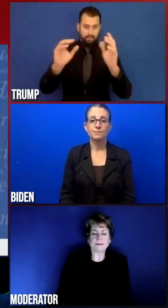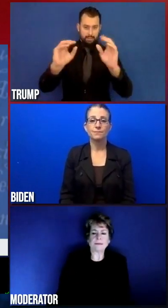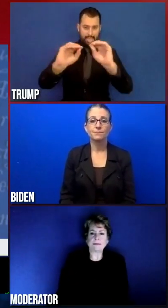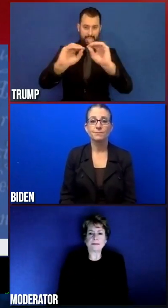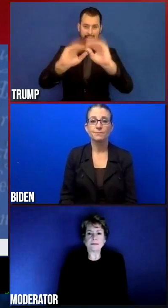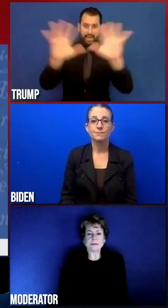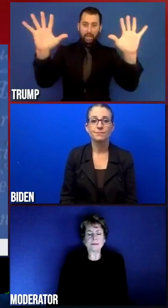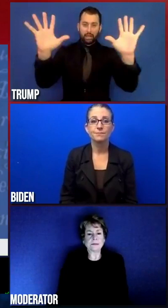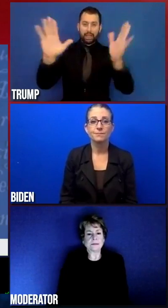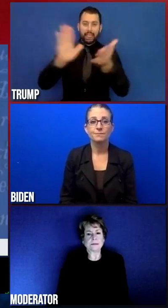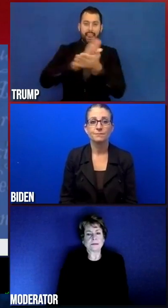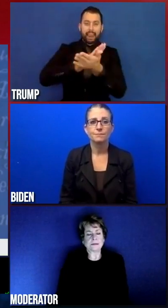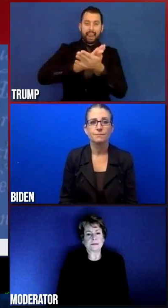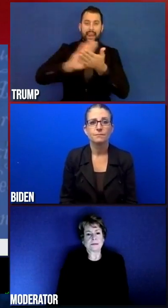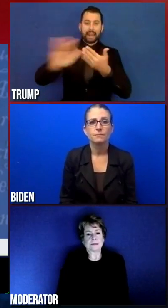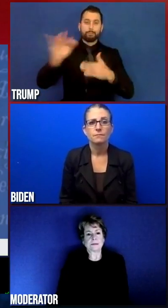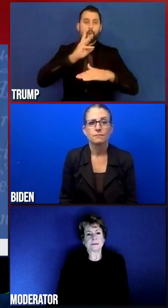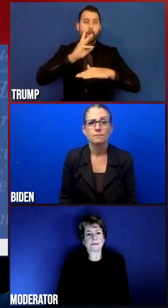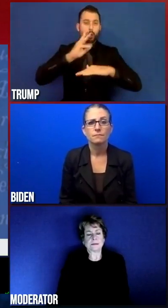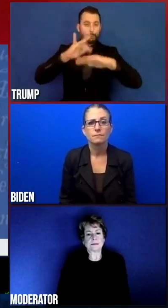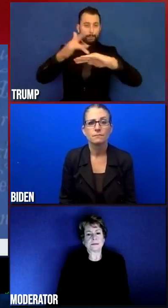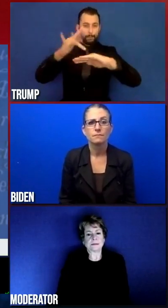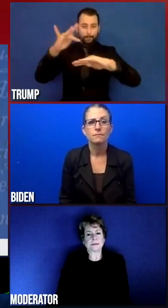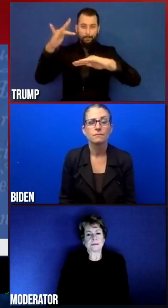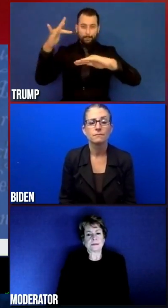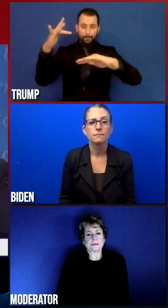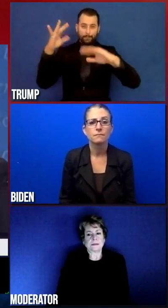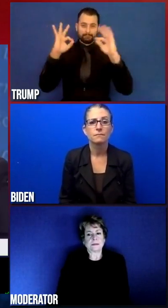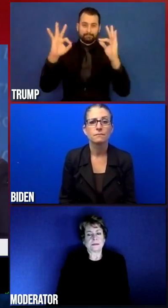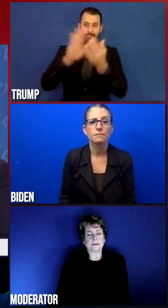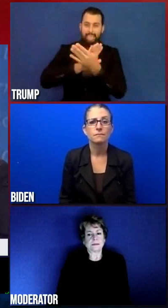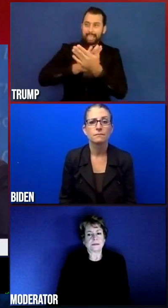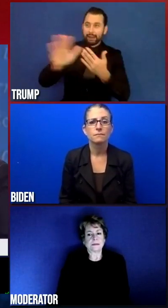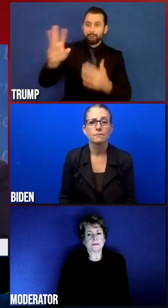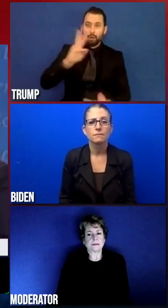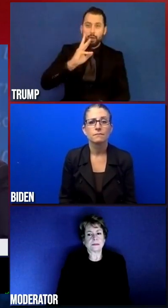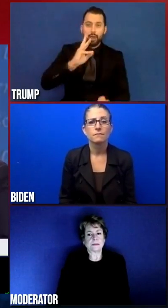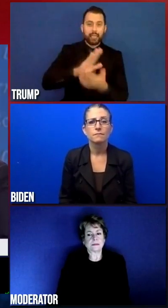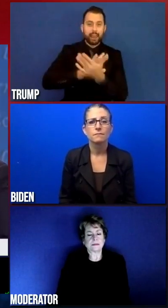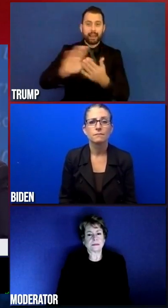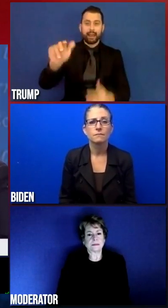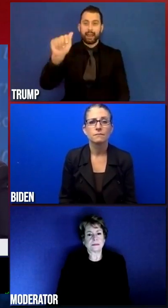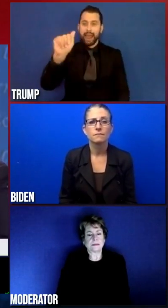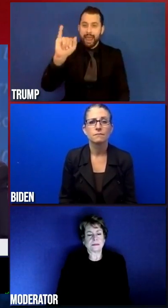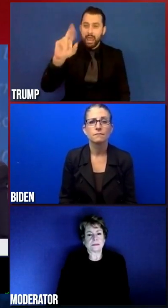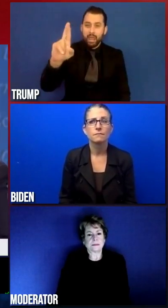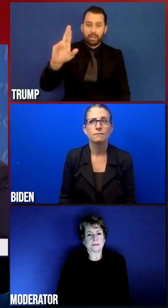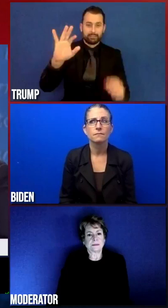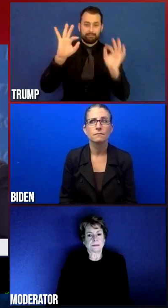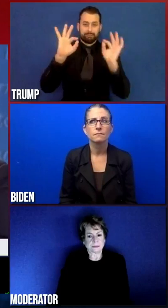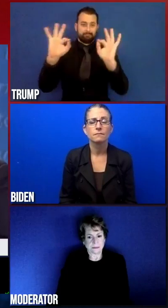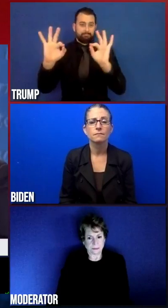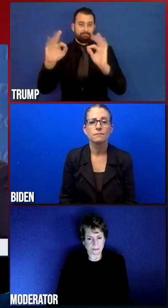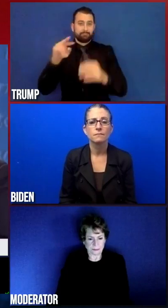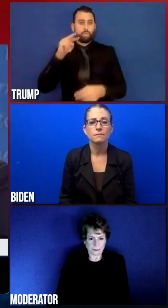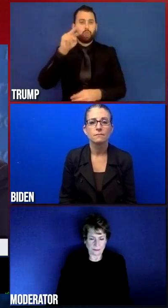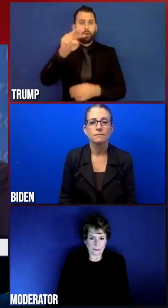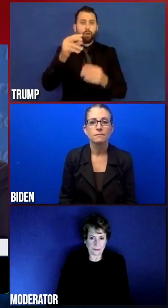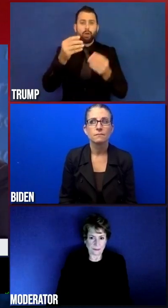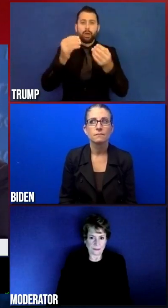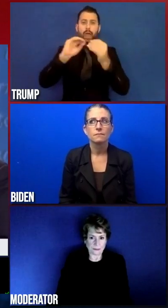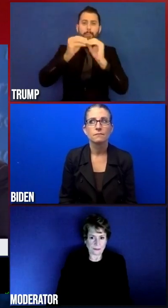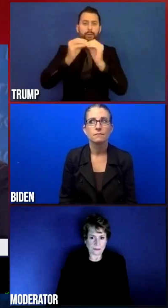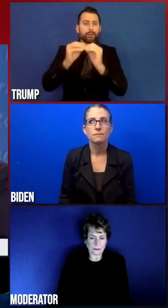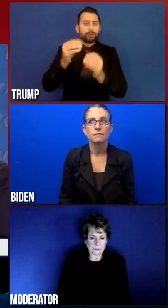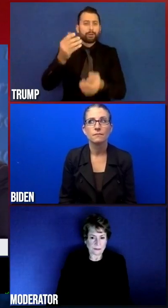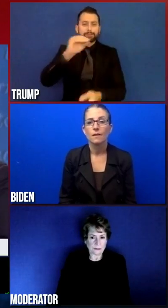now the lowest carbon. If you look at our numbers right now, we are doing phenomenally. But I haven't destroyed our